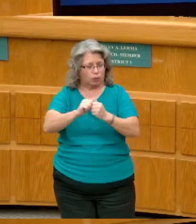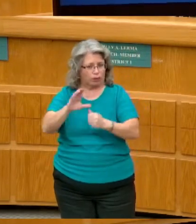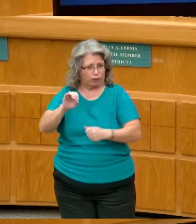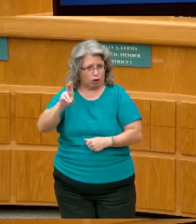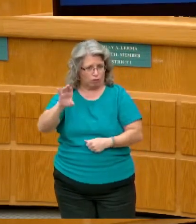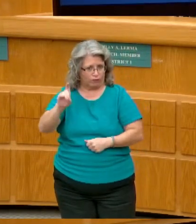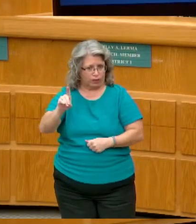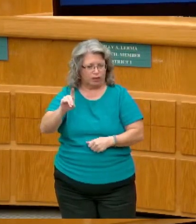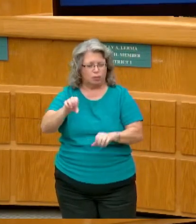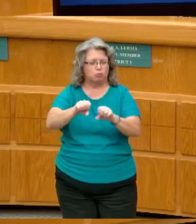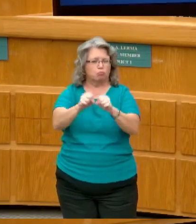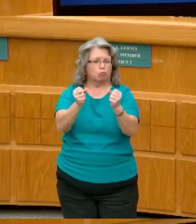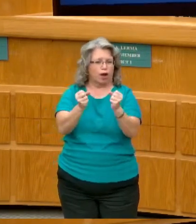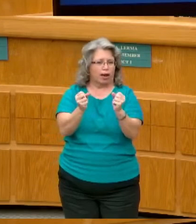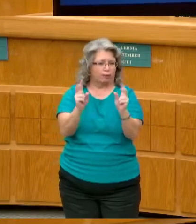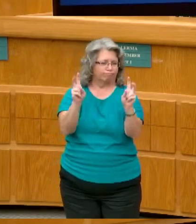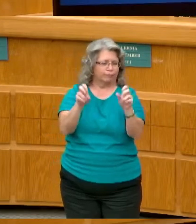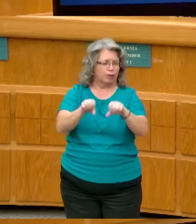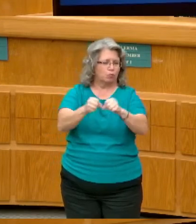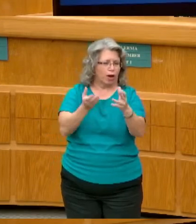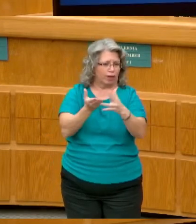13,785 breakthrough cases.